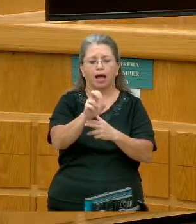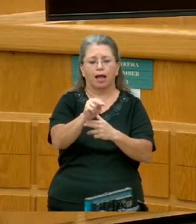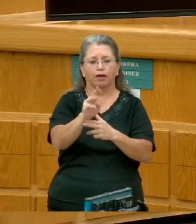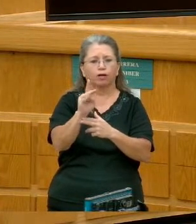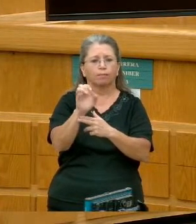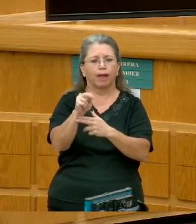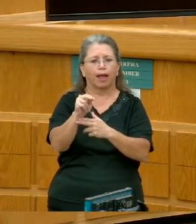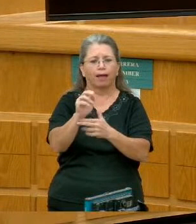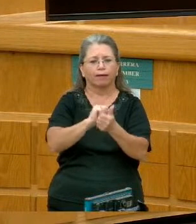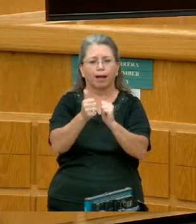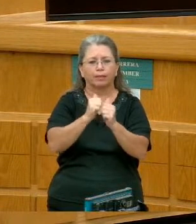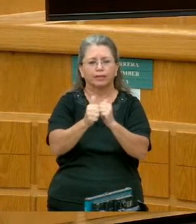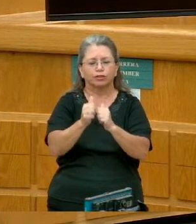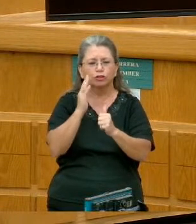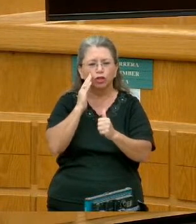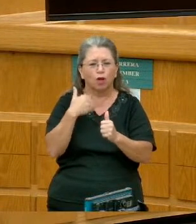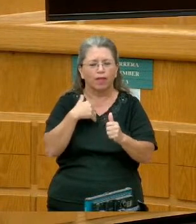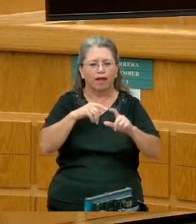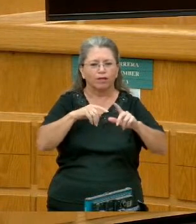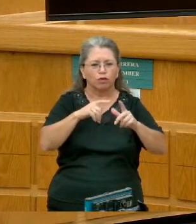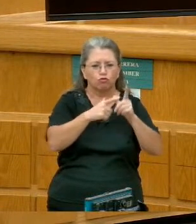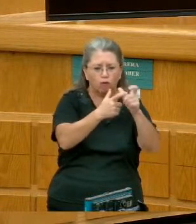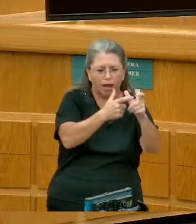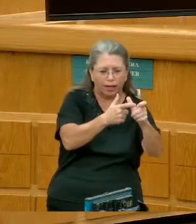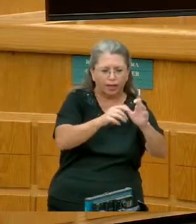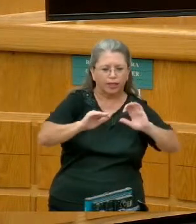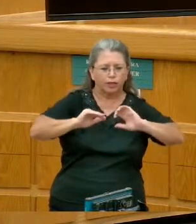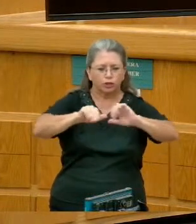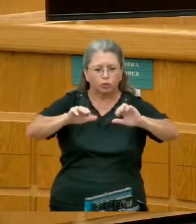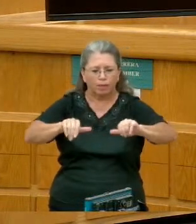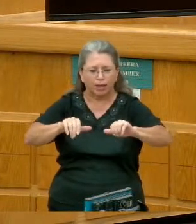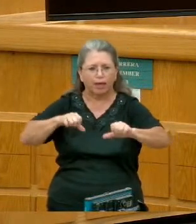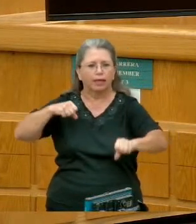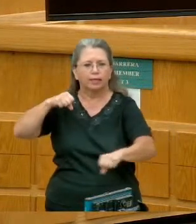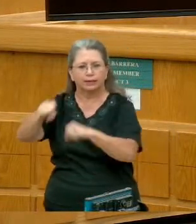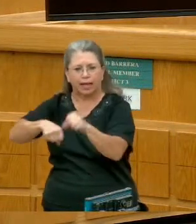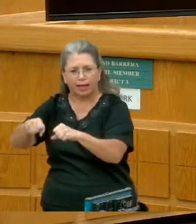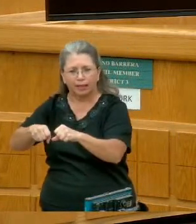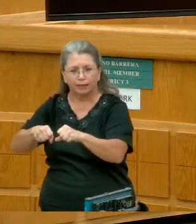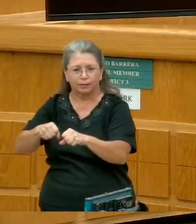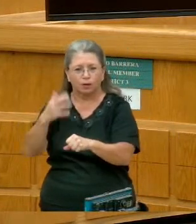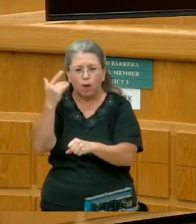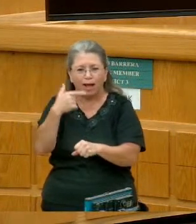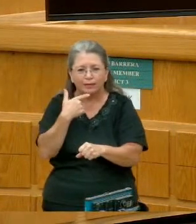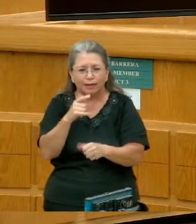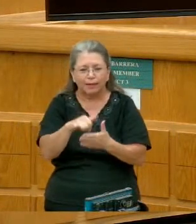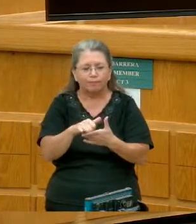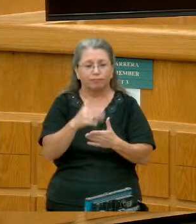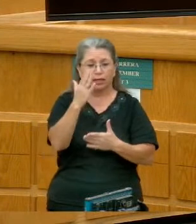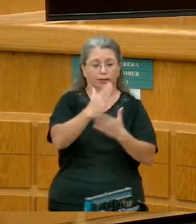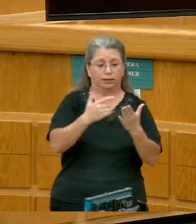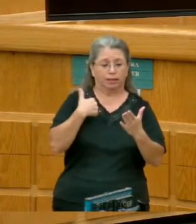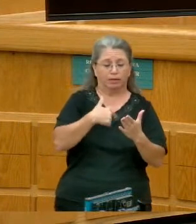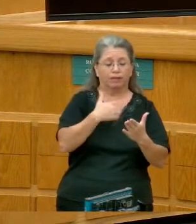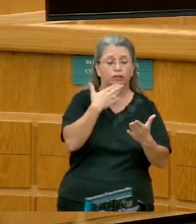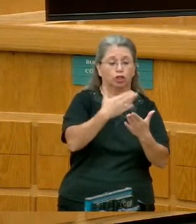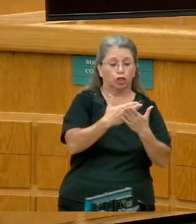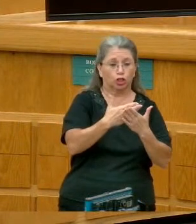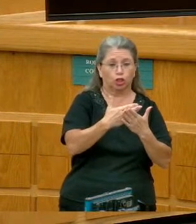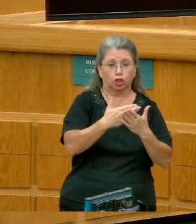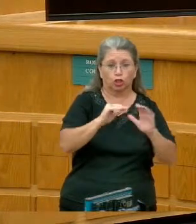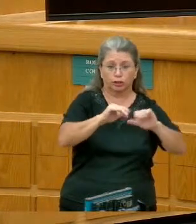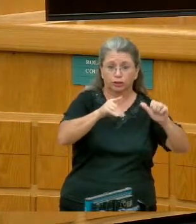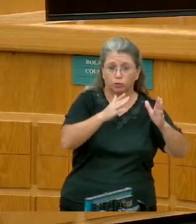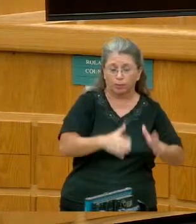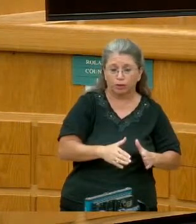swimming and cycling. And the reason I say that is because some of us are good swimmers, and some of us are better runners, and some of us